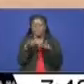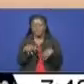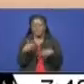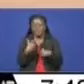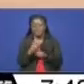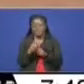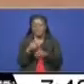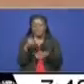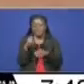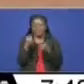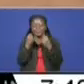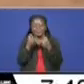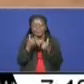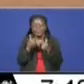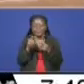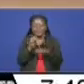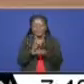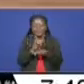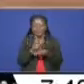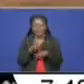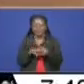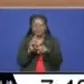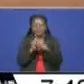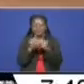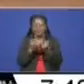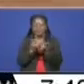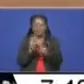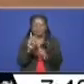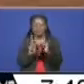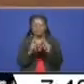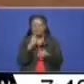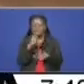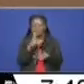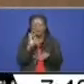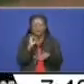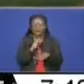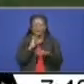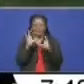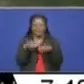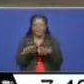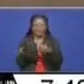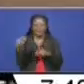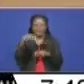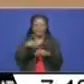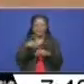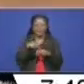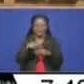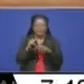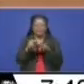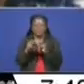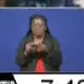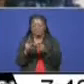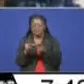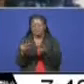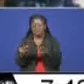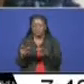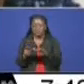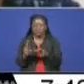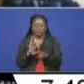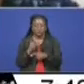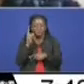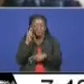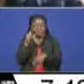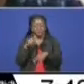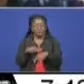immediate impact on the team. Persons who I can slot in a number of positions. We look